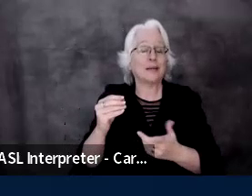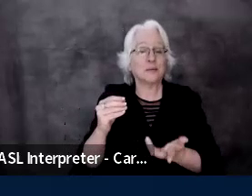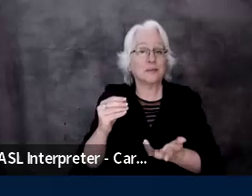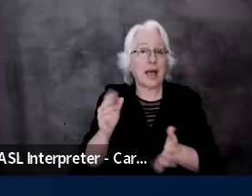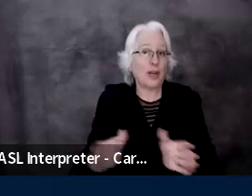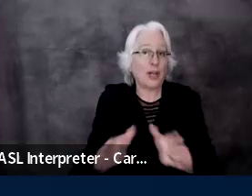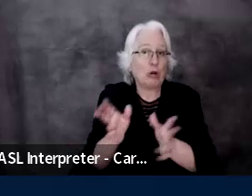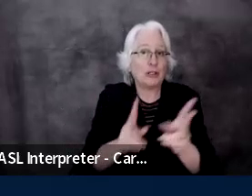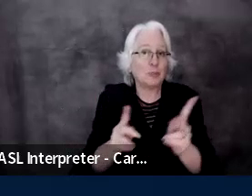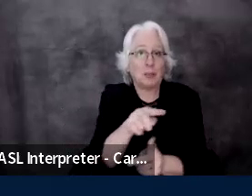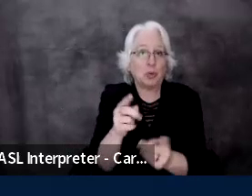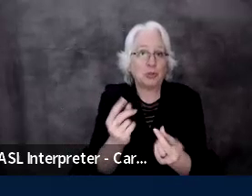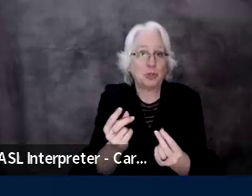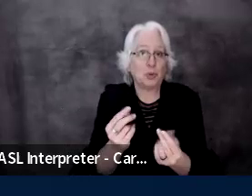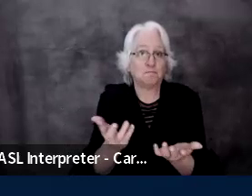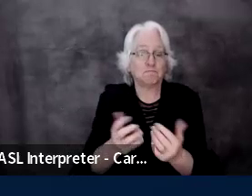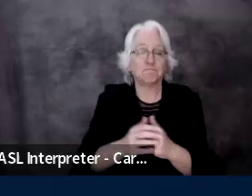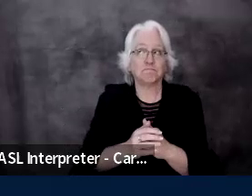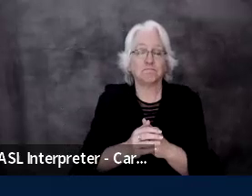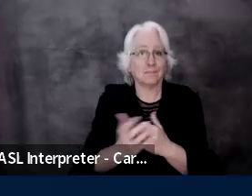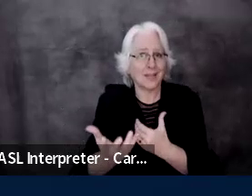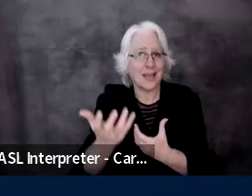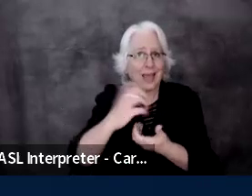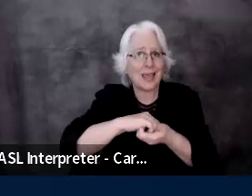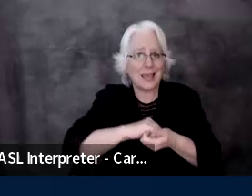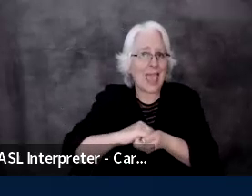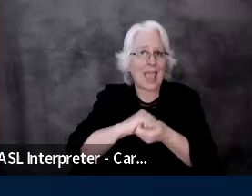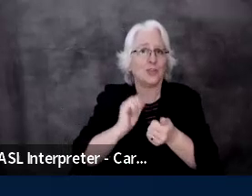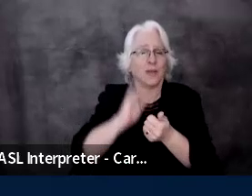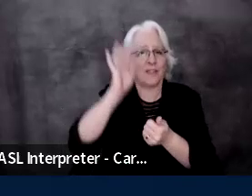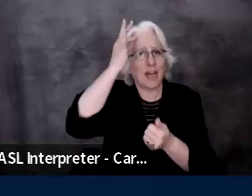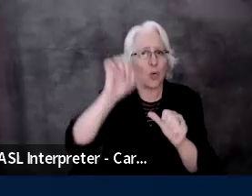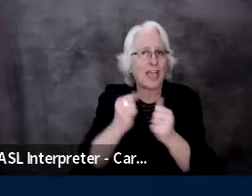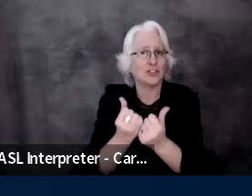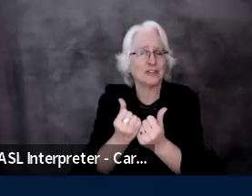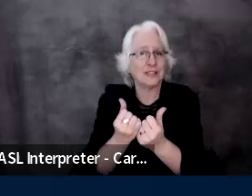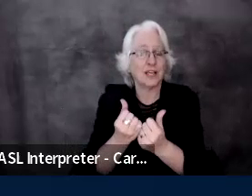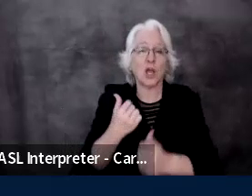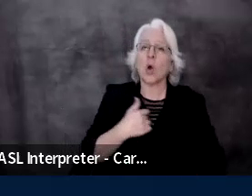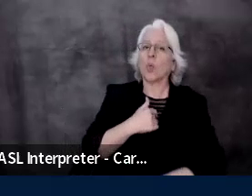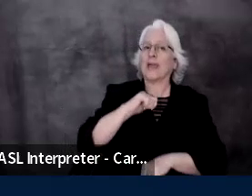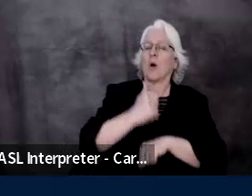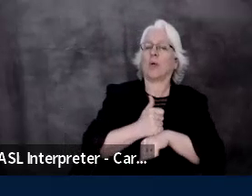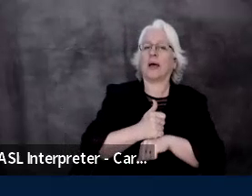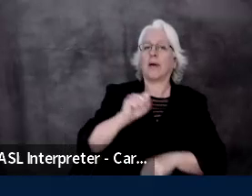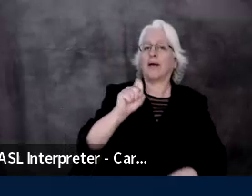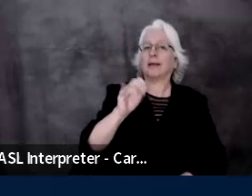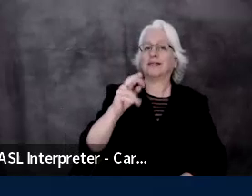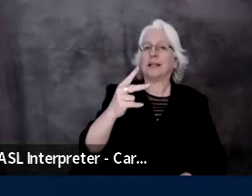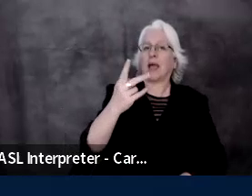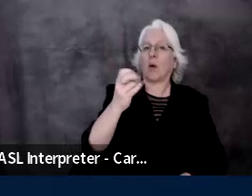is engage with federal agencies, right? So we do stakeholder roundtables, we do stakeholder work